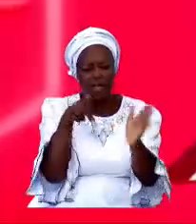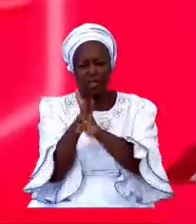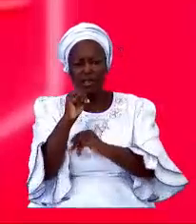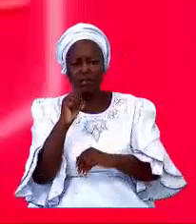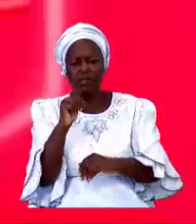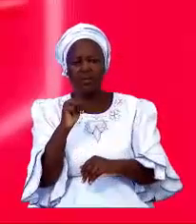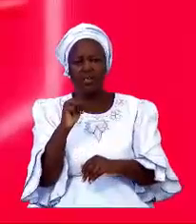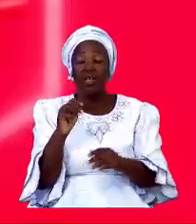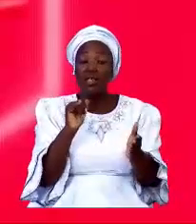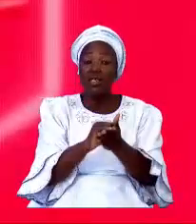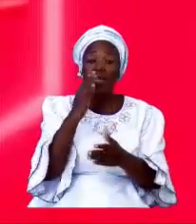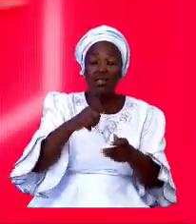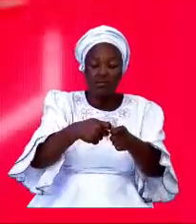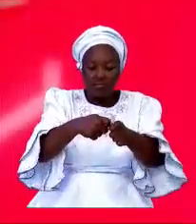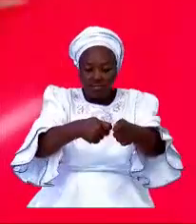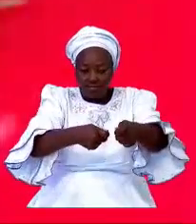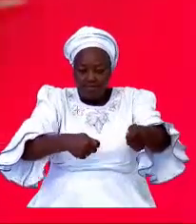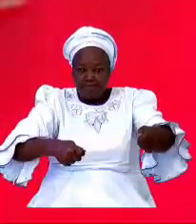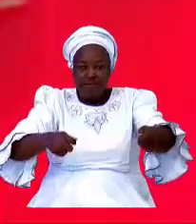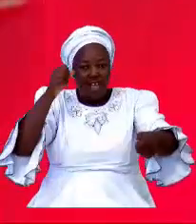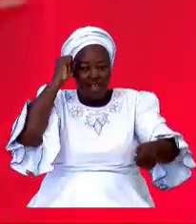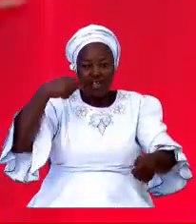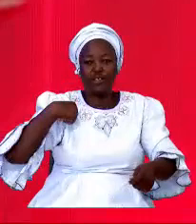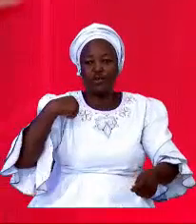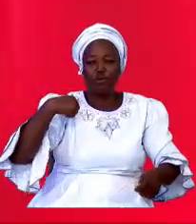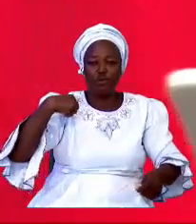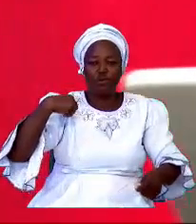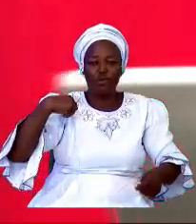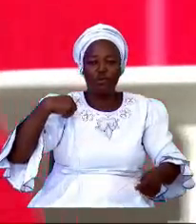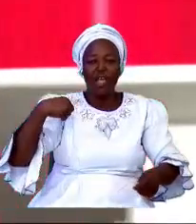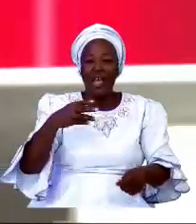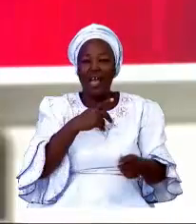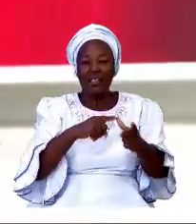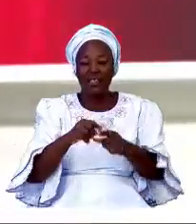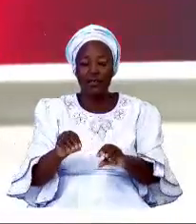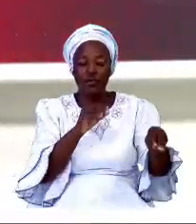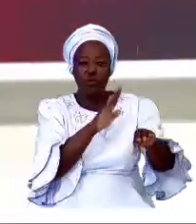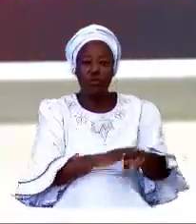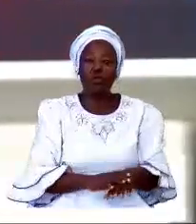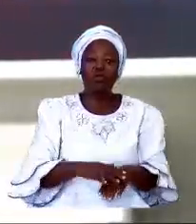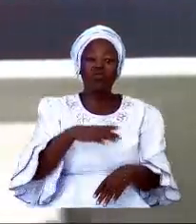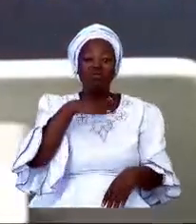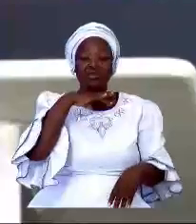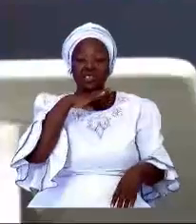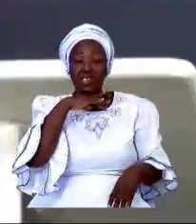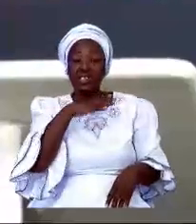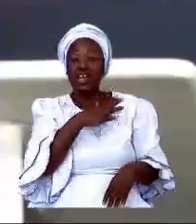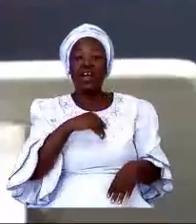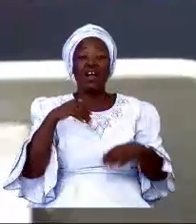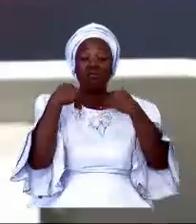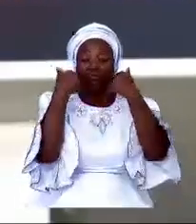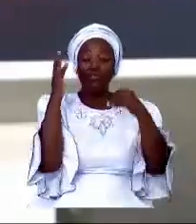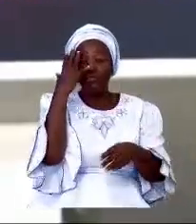him, arrest him, kill him, that he rent his clothes and put